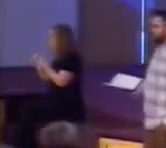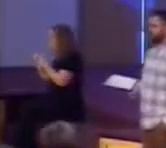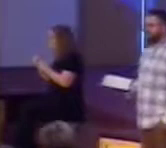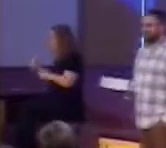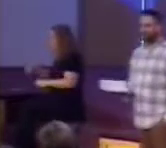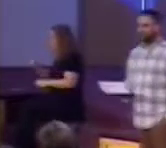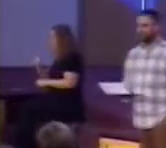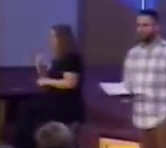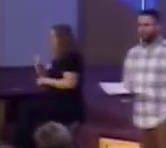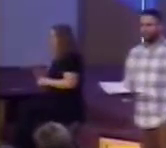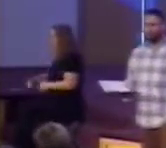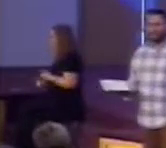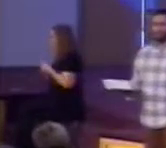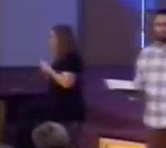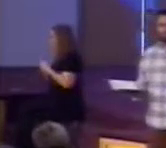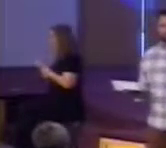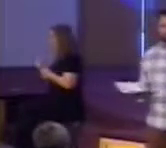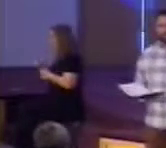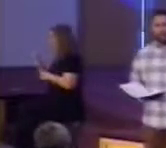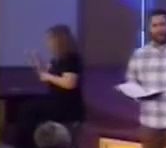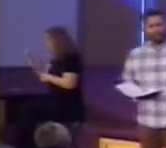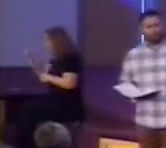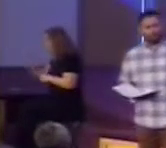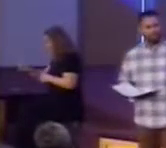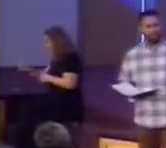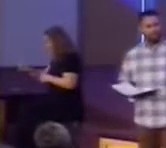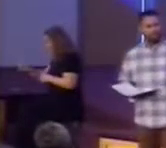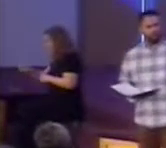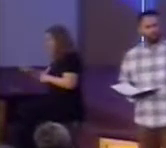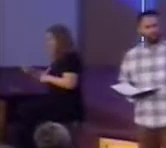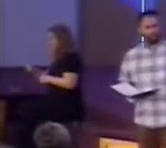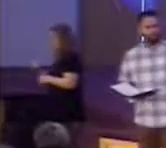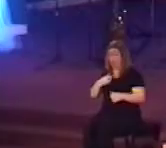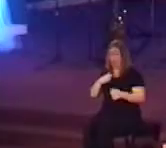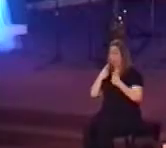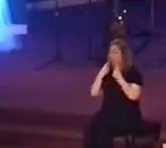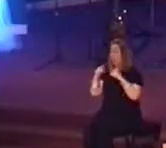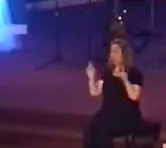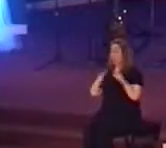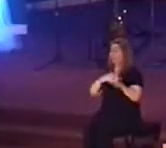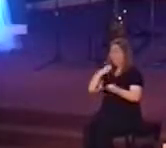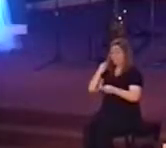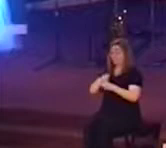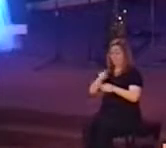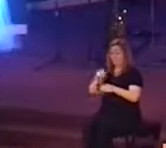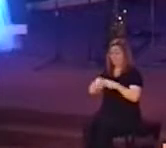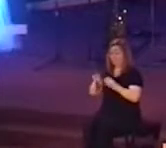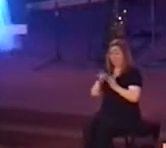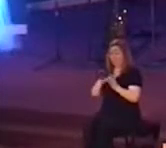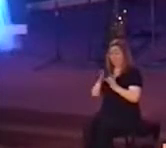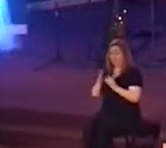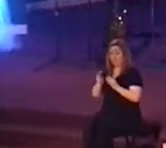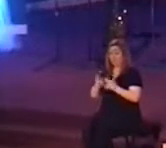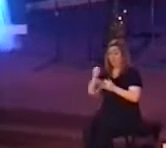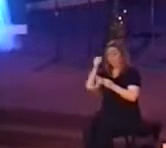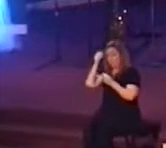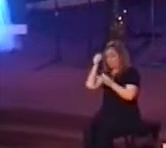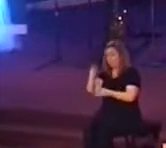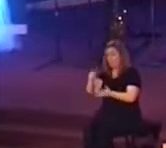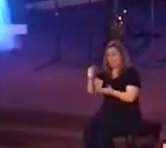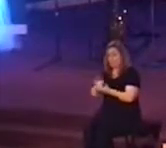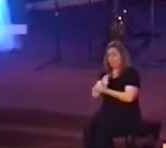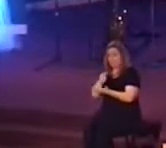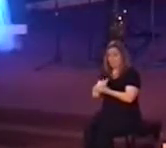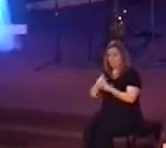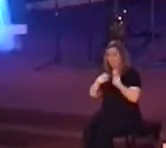are a Christian here this morning, you have to ask yourself, have I declared my faith in Jesus by obeying the gospel, having